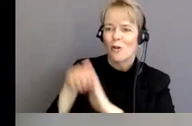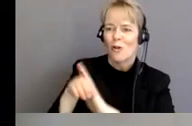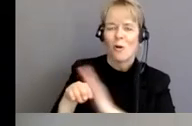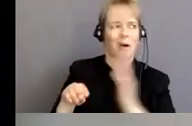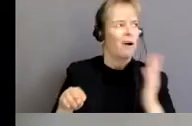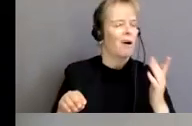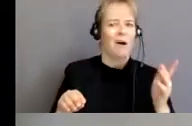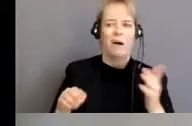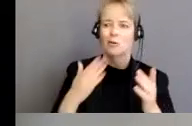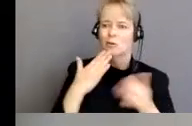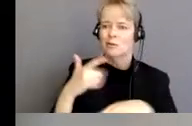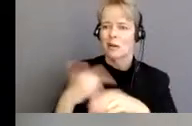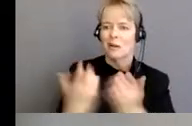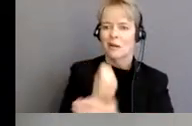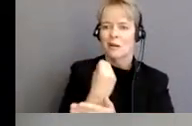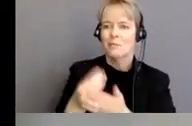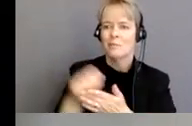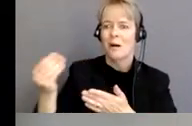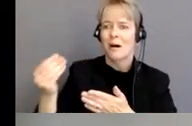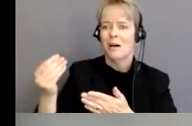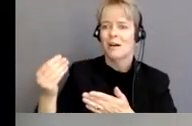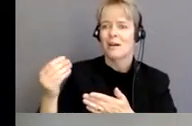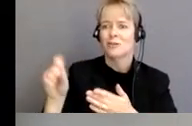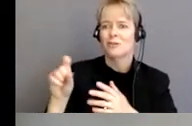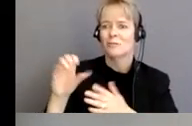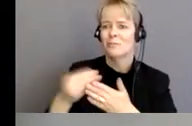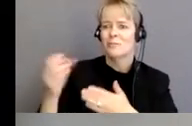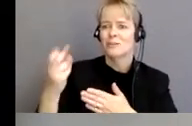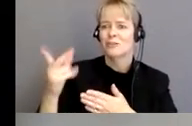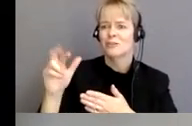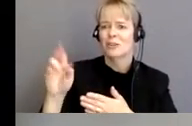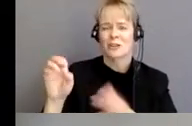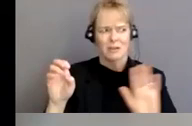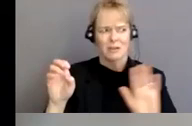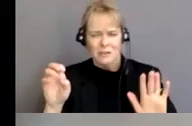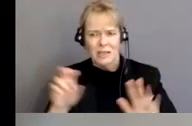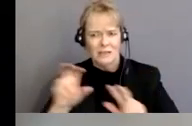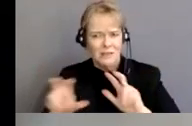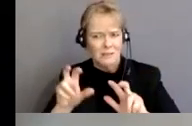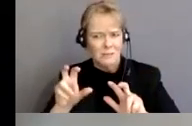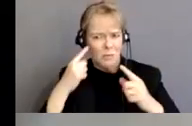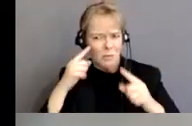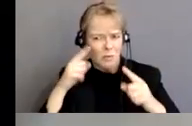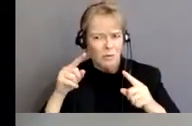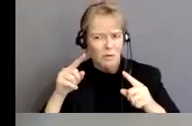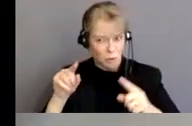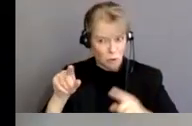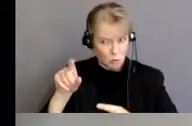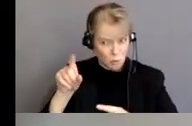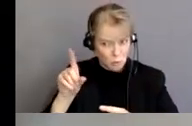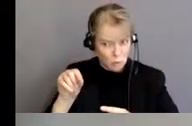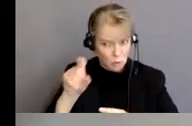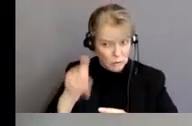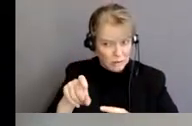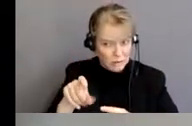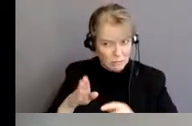buying opportunity, and you run out to buy. But wait a minute, why are you investing? Do you need to sell? Do you need to buy? Look at your plan, follow